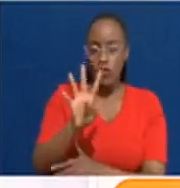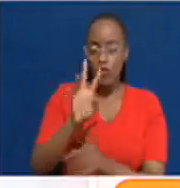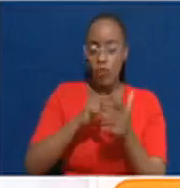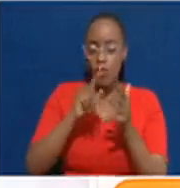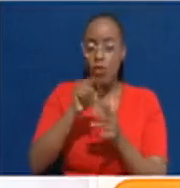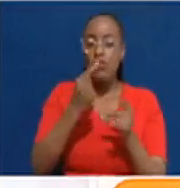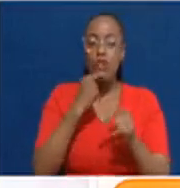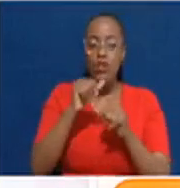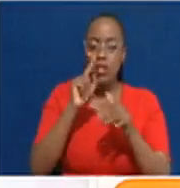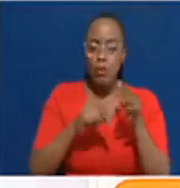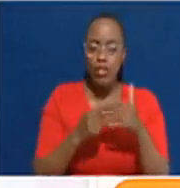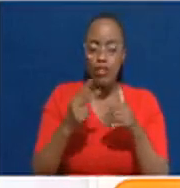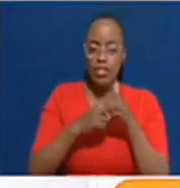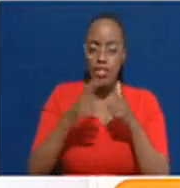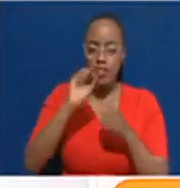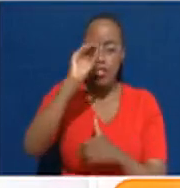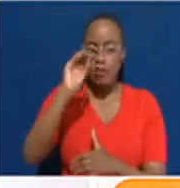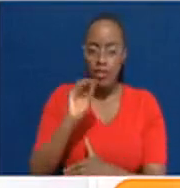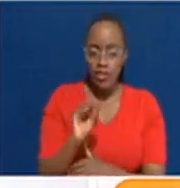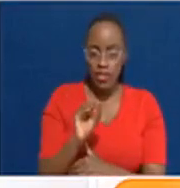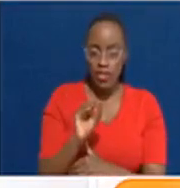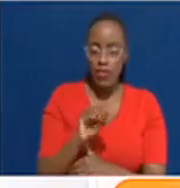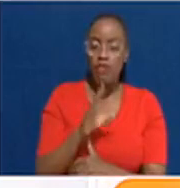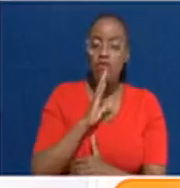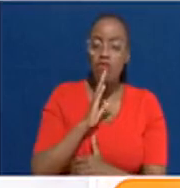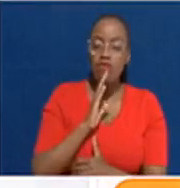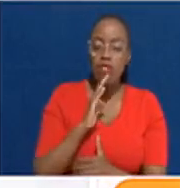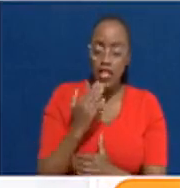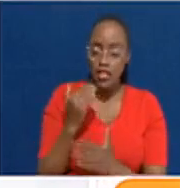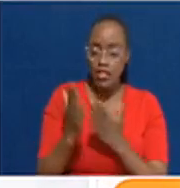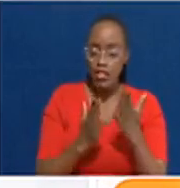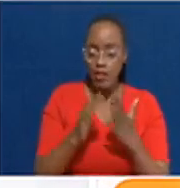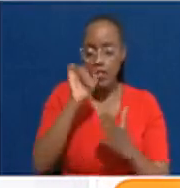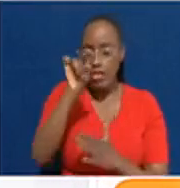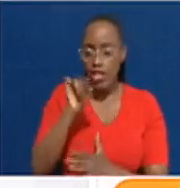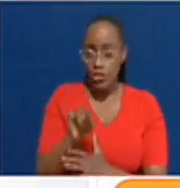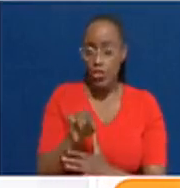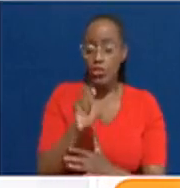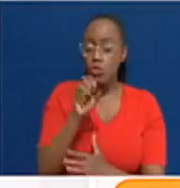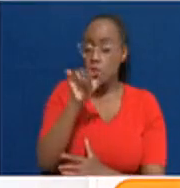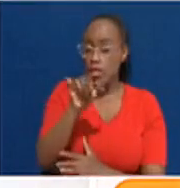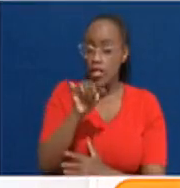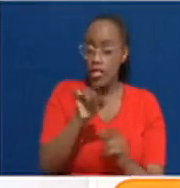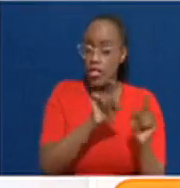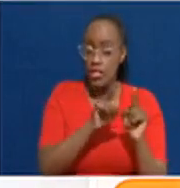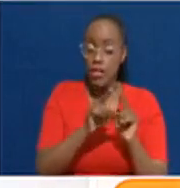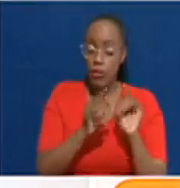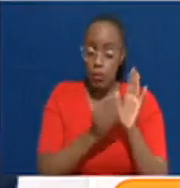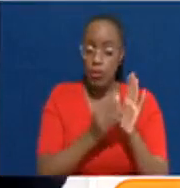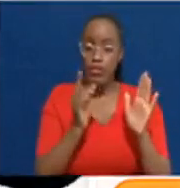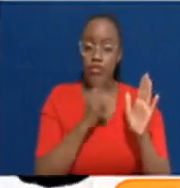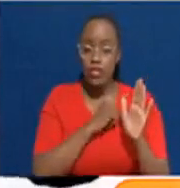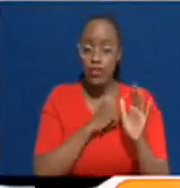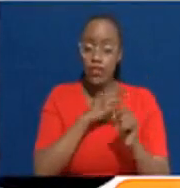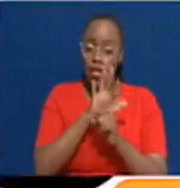you're talking about a 70% debt servicing ratio. Mm-hmm. Now, that is the biggest problem. If